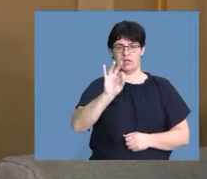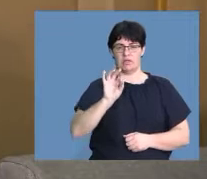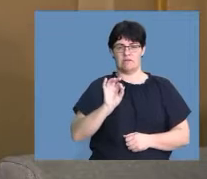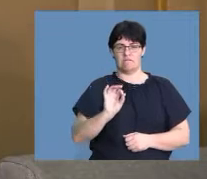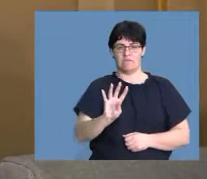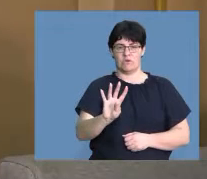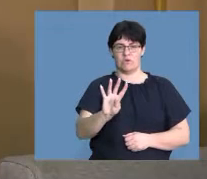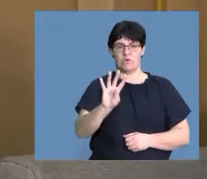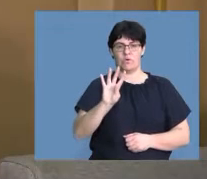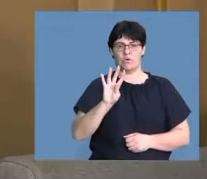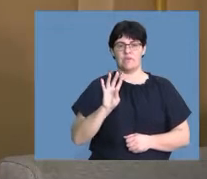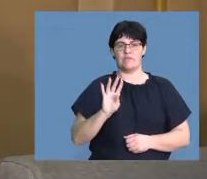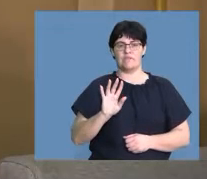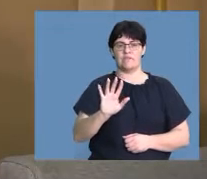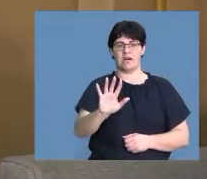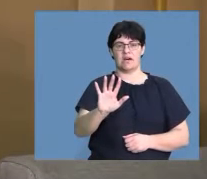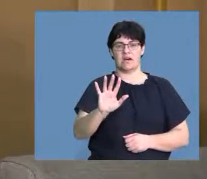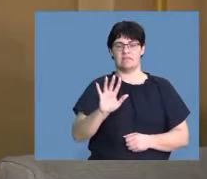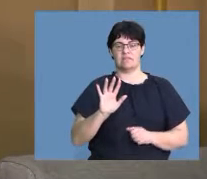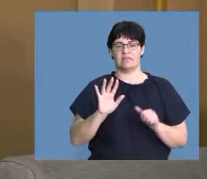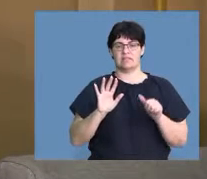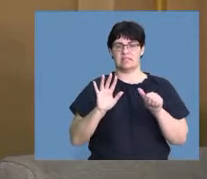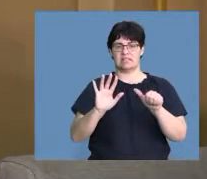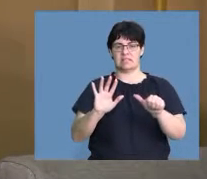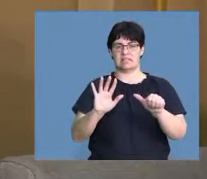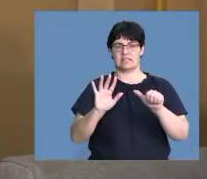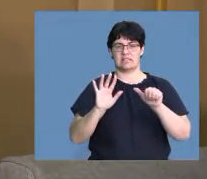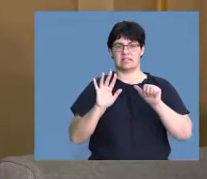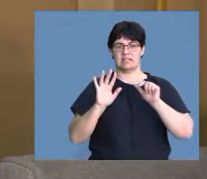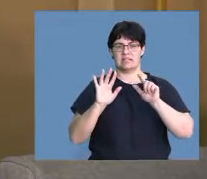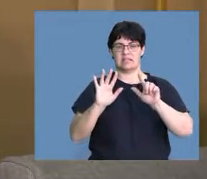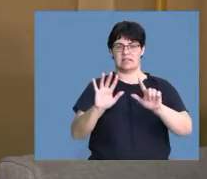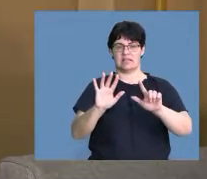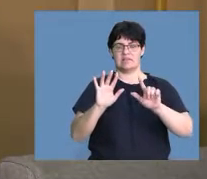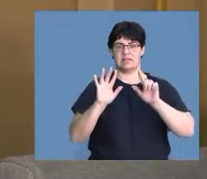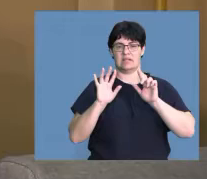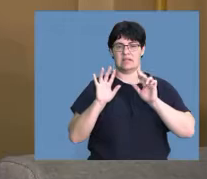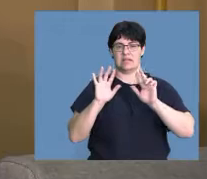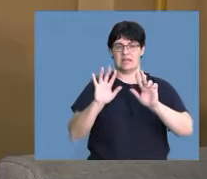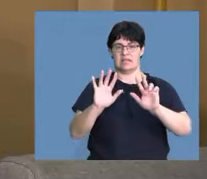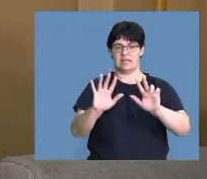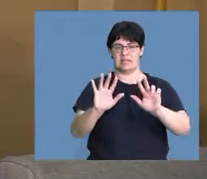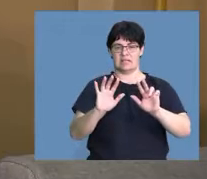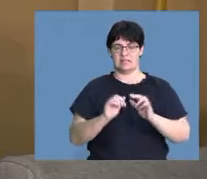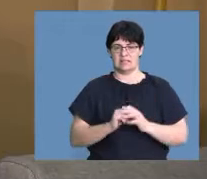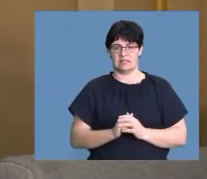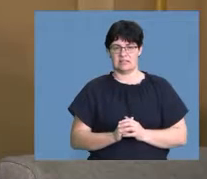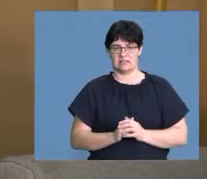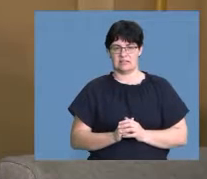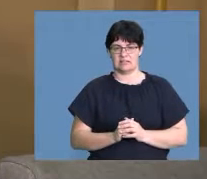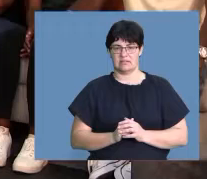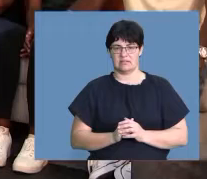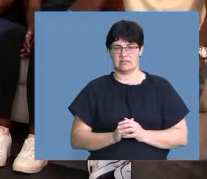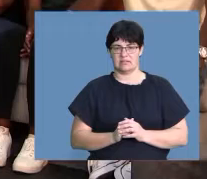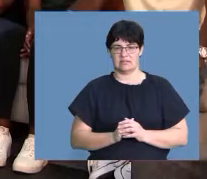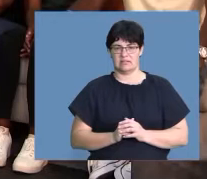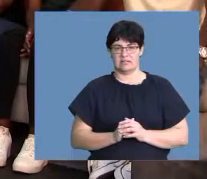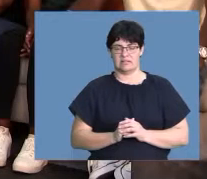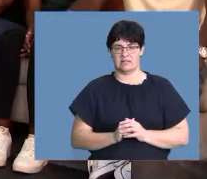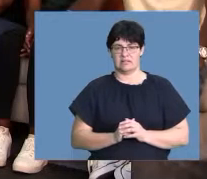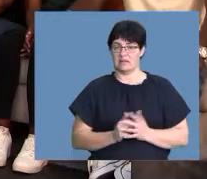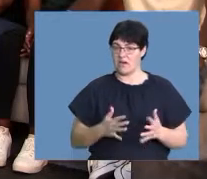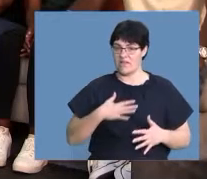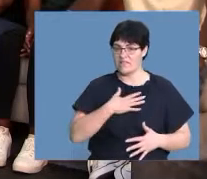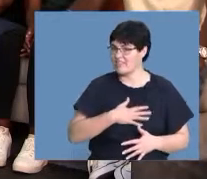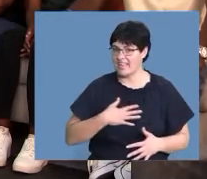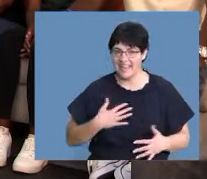3, 4, 5, 6, 7, 8. How does that